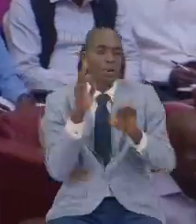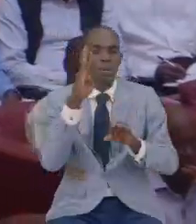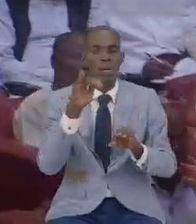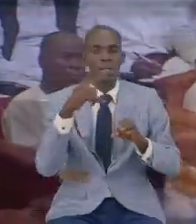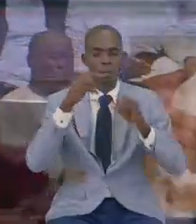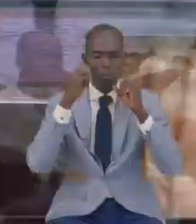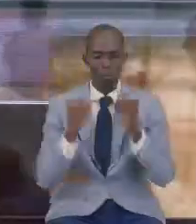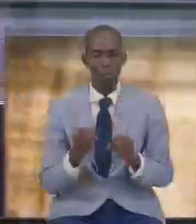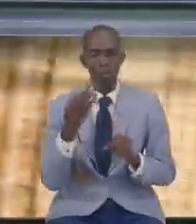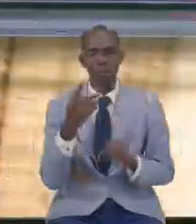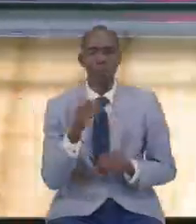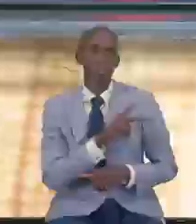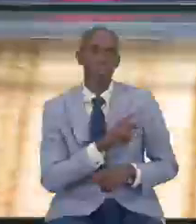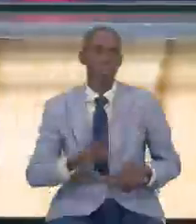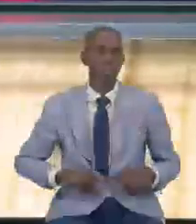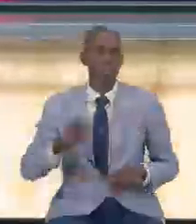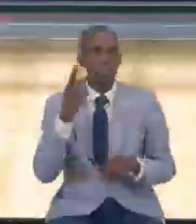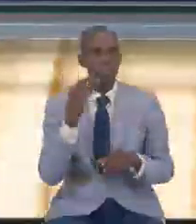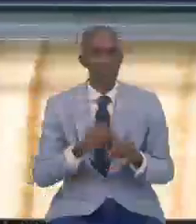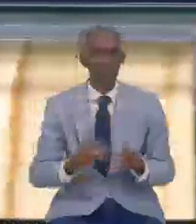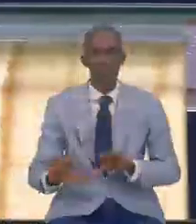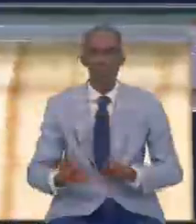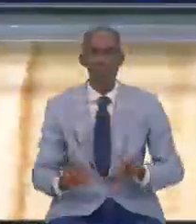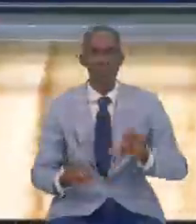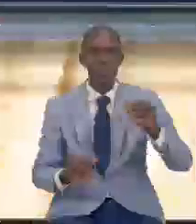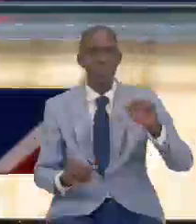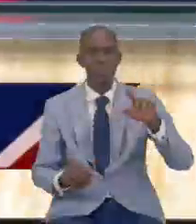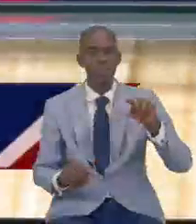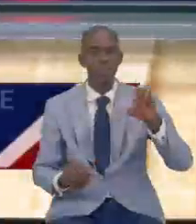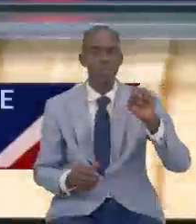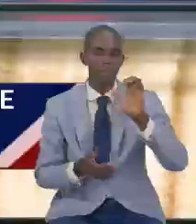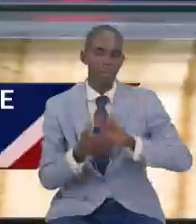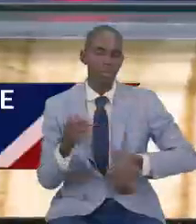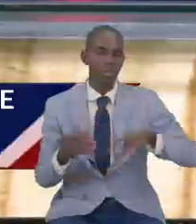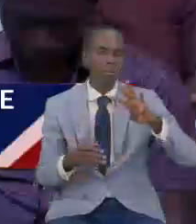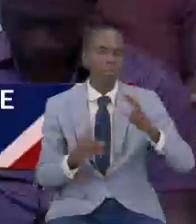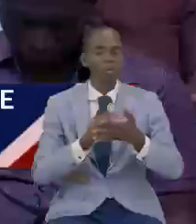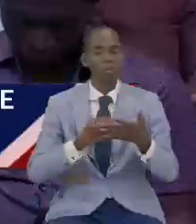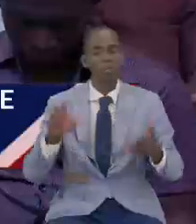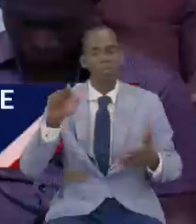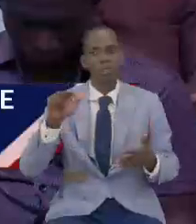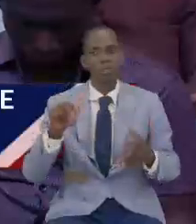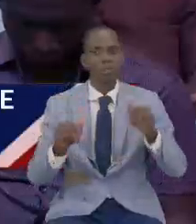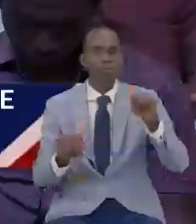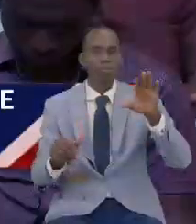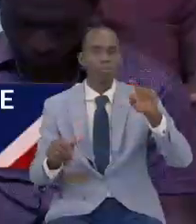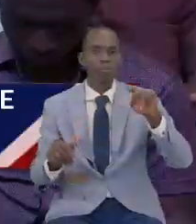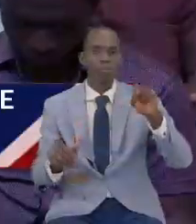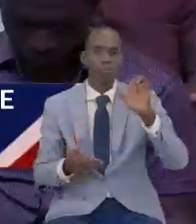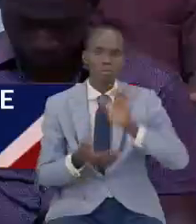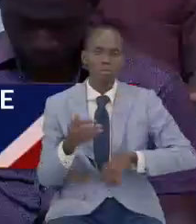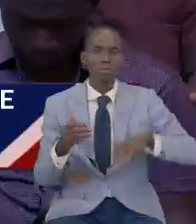King. Look at Acts chapter 4, and we're reading from verse 13. Acts chapter 4, we're looking at